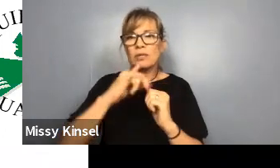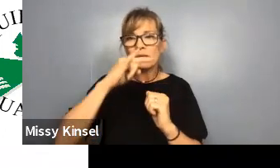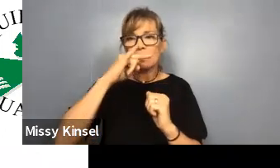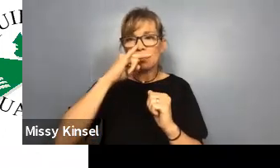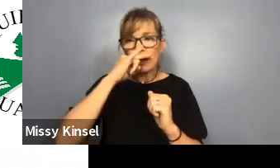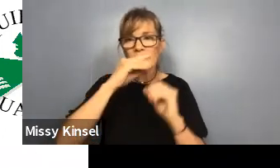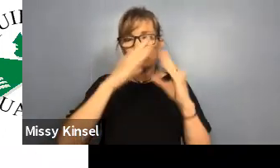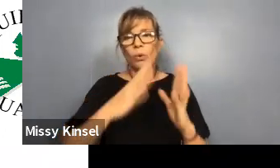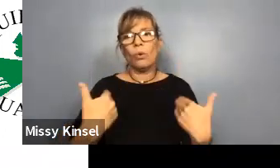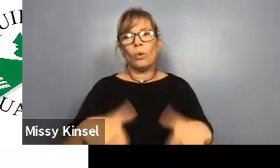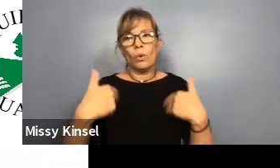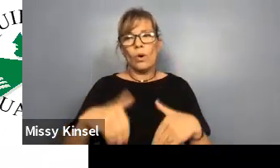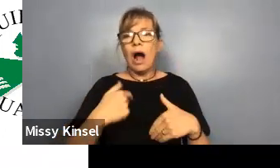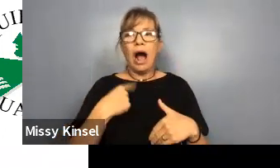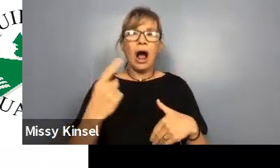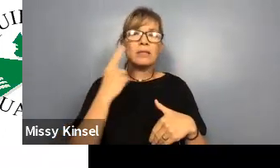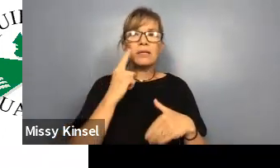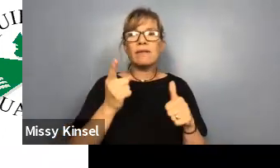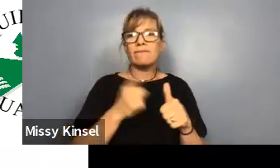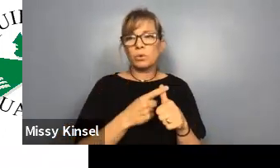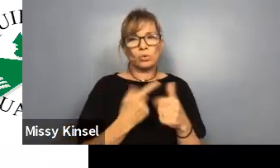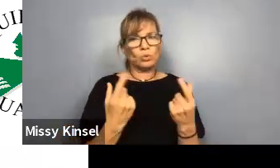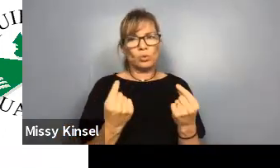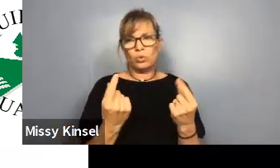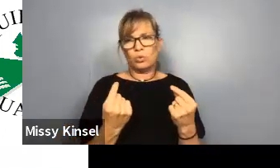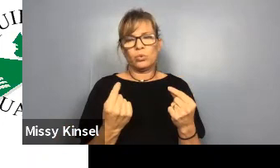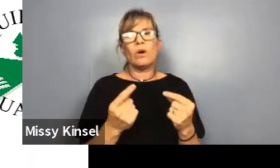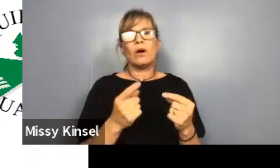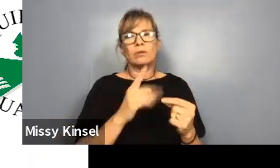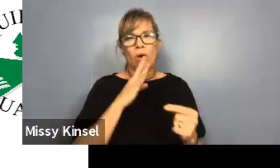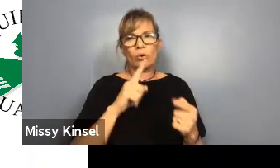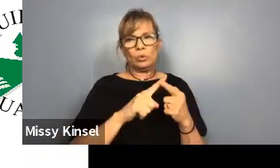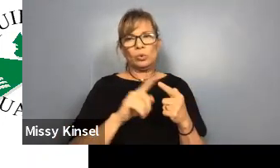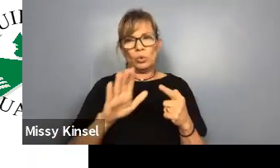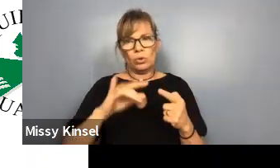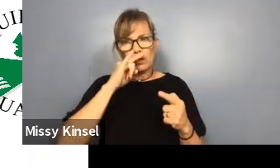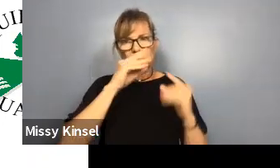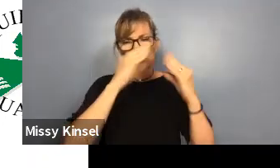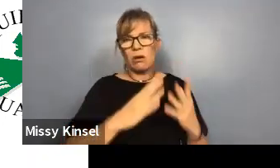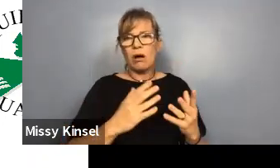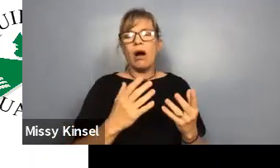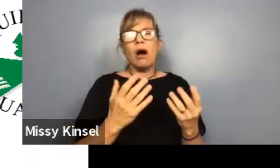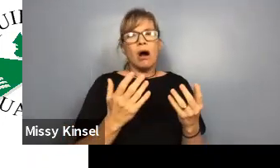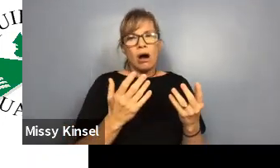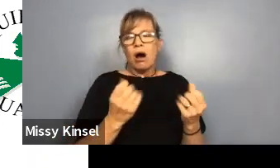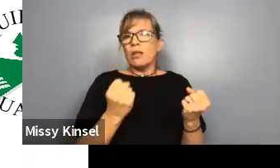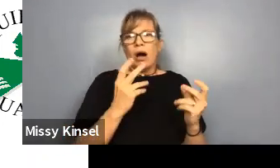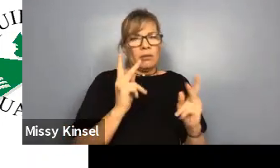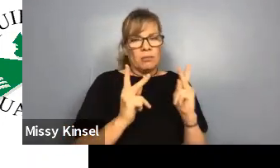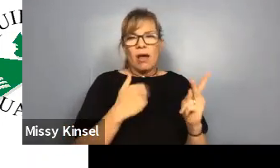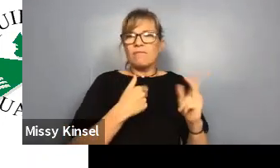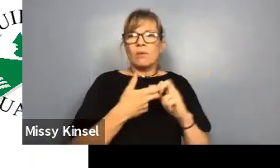is, I mean, I think that that's the first step, you know, and I know that a lot of people have problems. It doesn't work